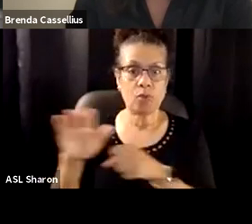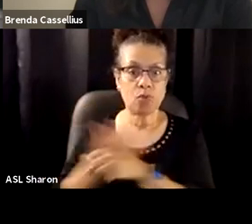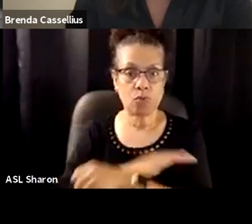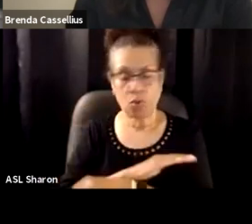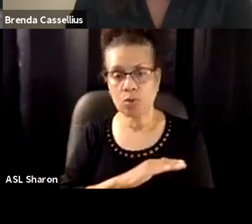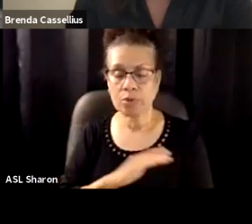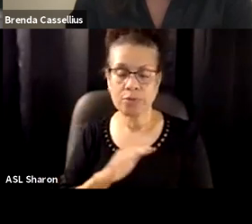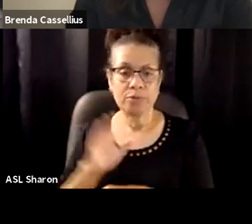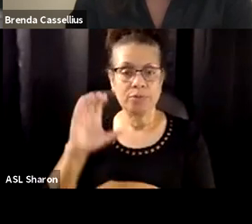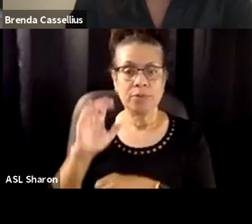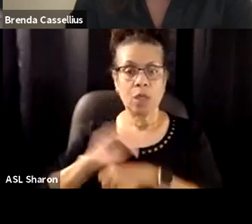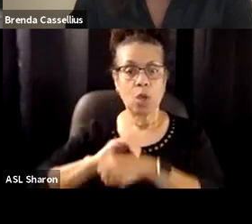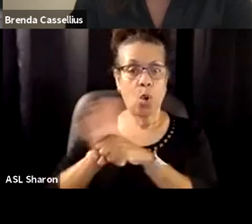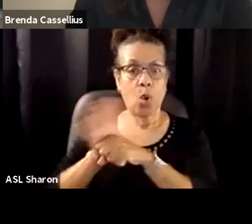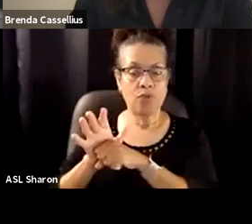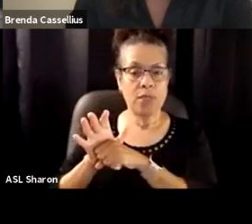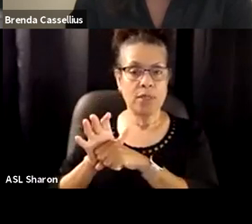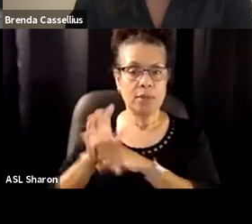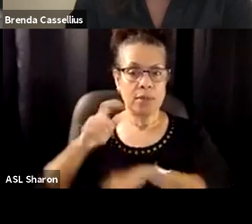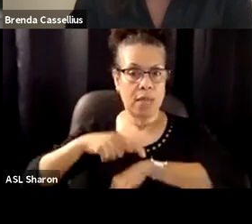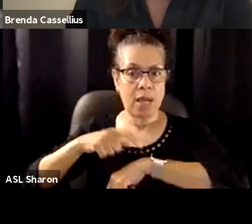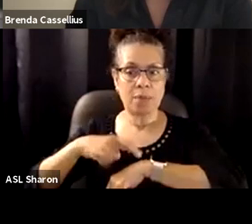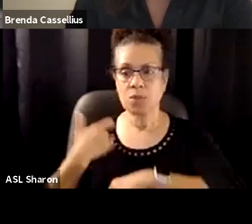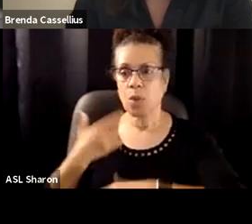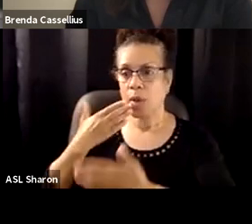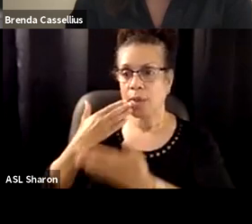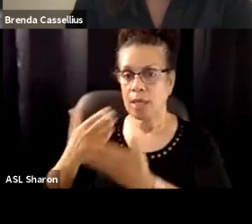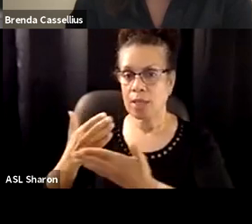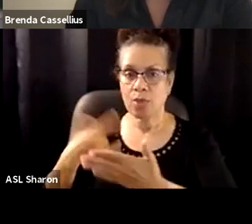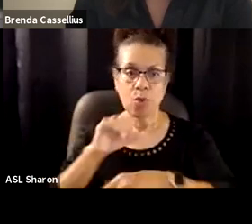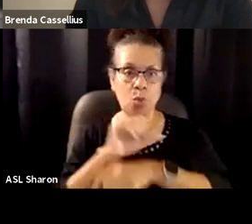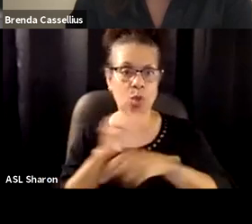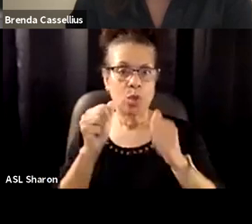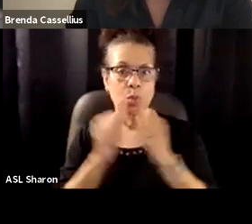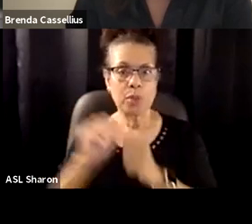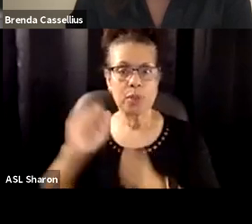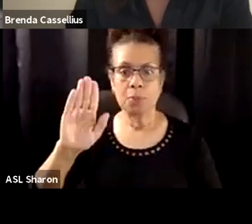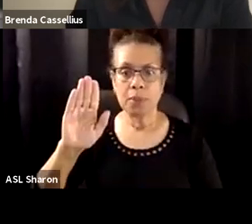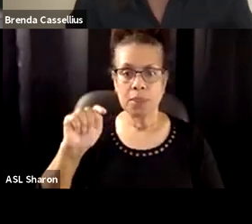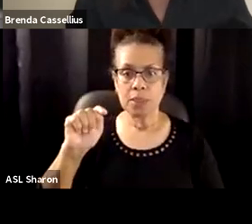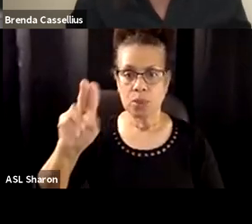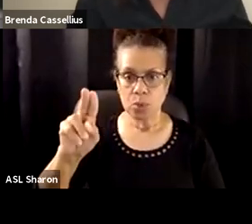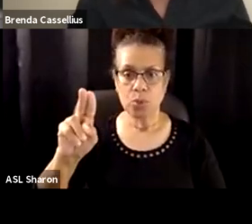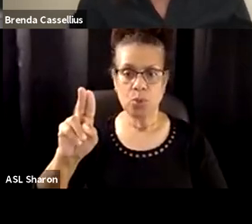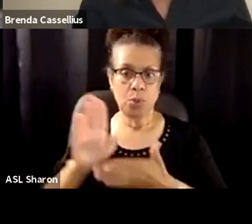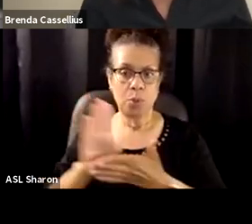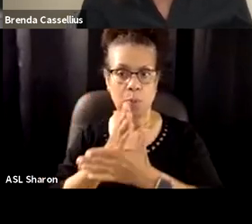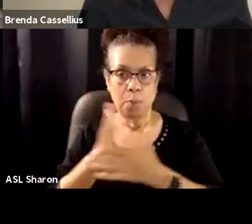appreciate his leadership in getting this agreement with our boston teachers union partners